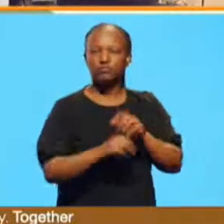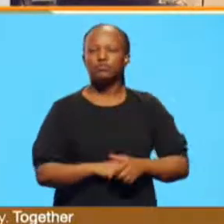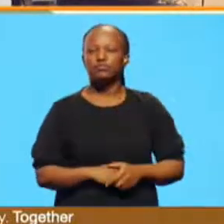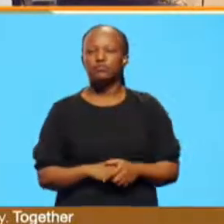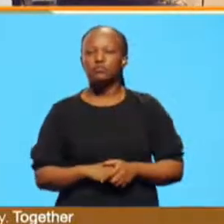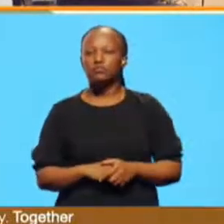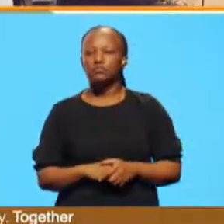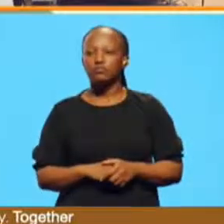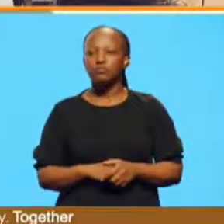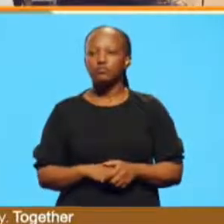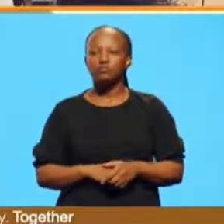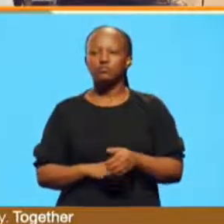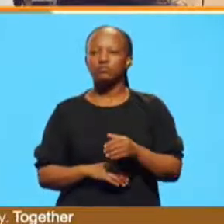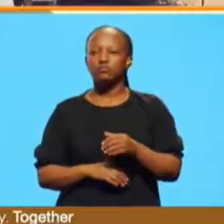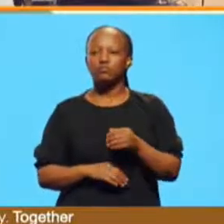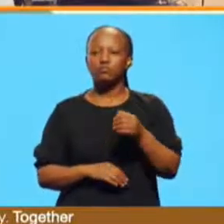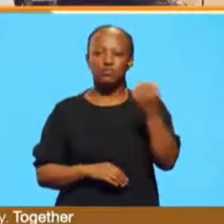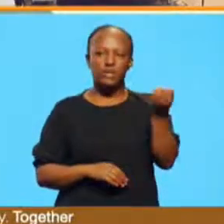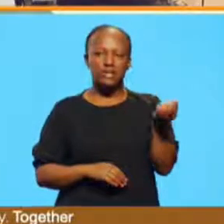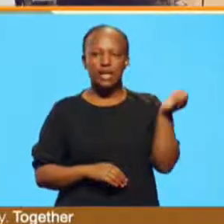not go there. Next slide.